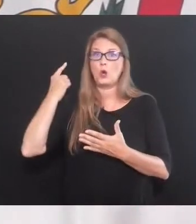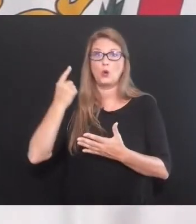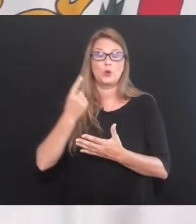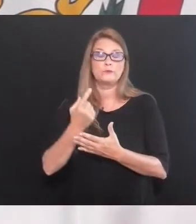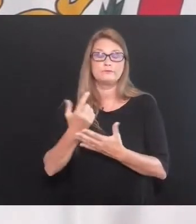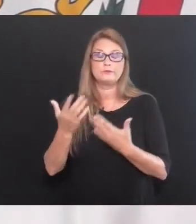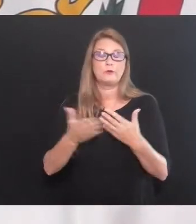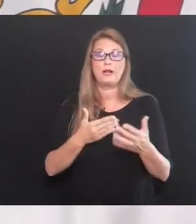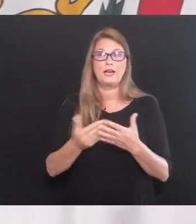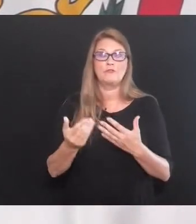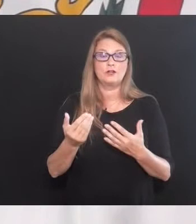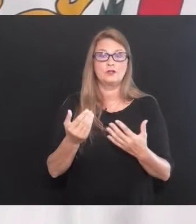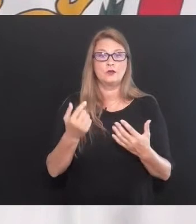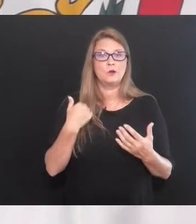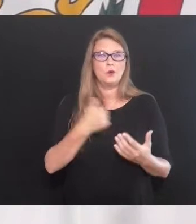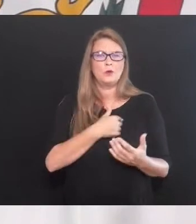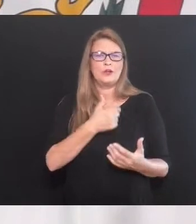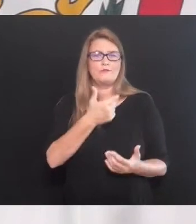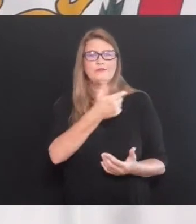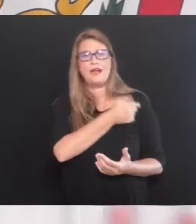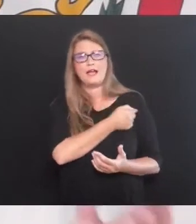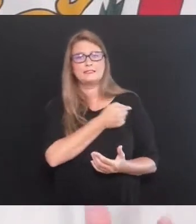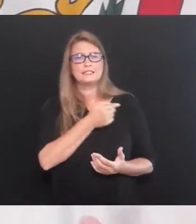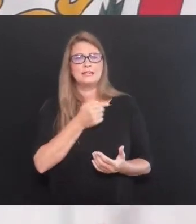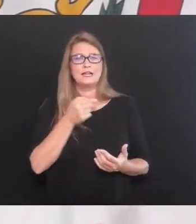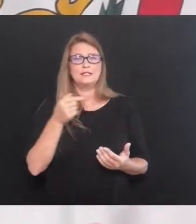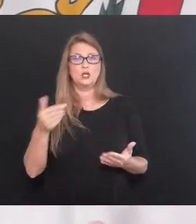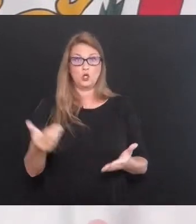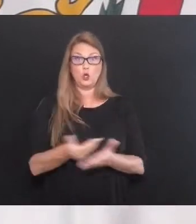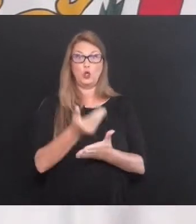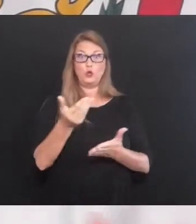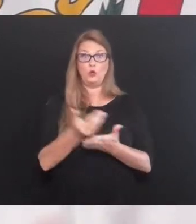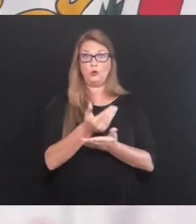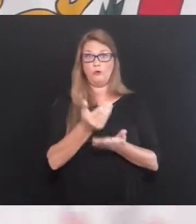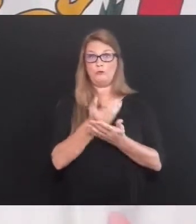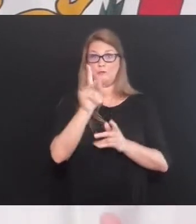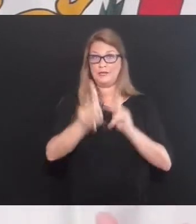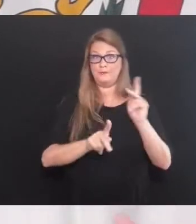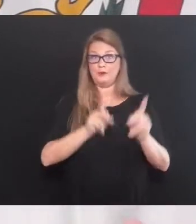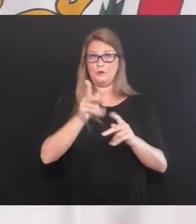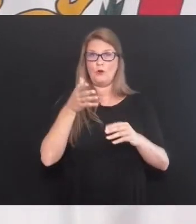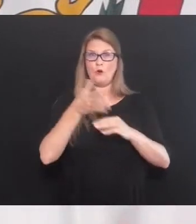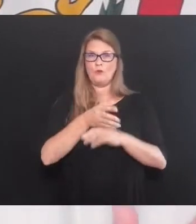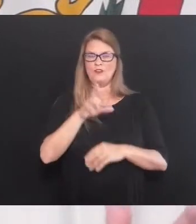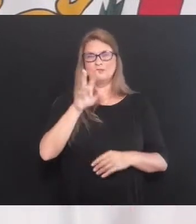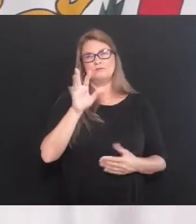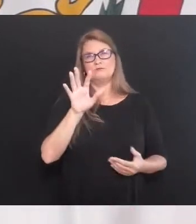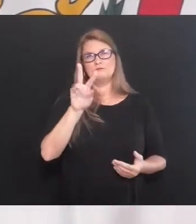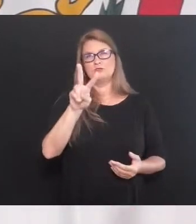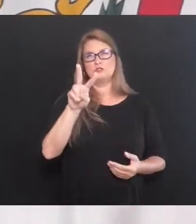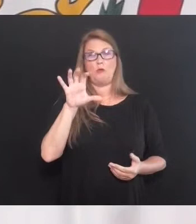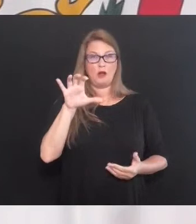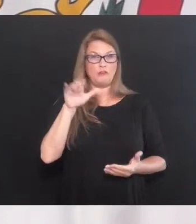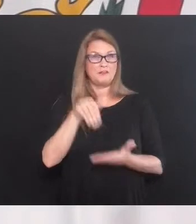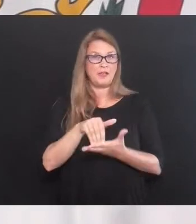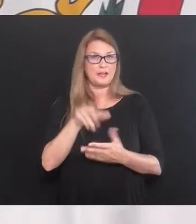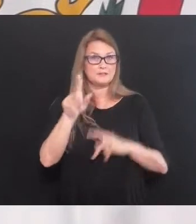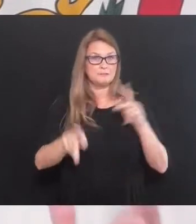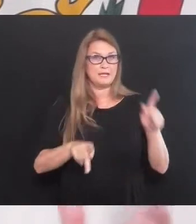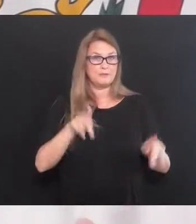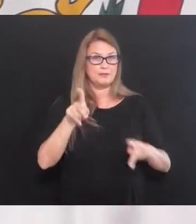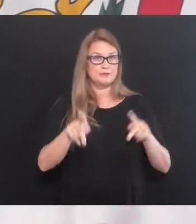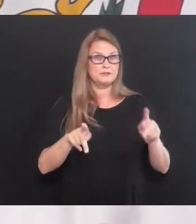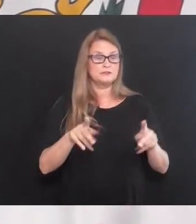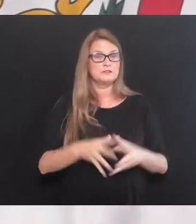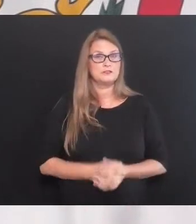whatever it may be, we've vaccinated new people, over 200,000, well over 200,000 people, well